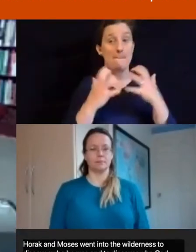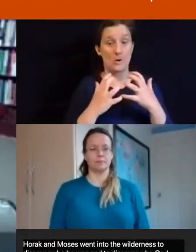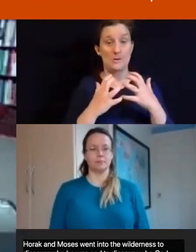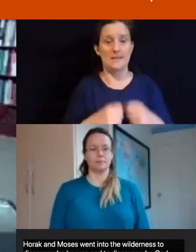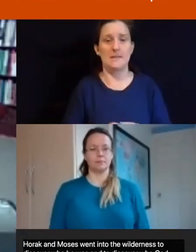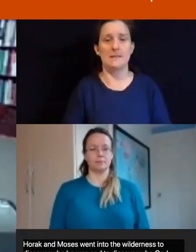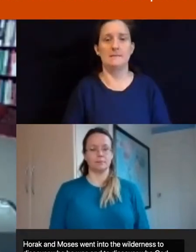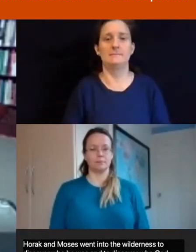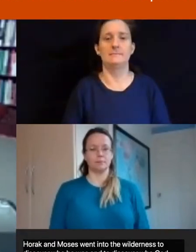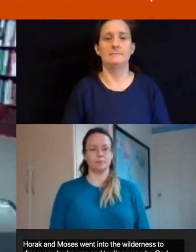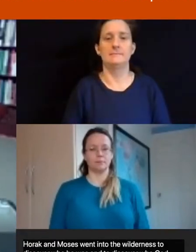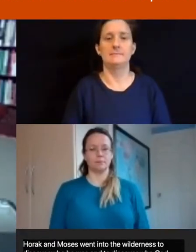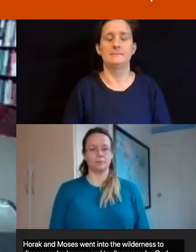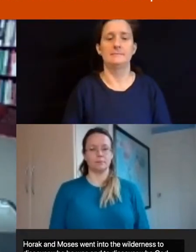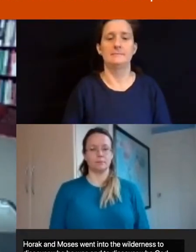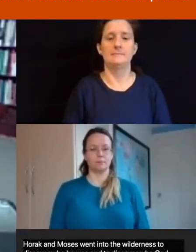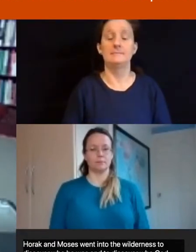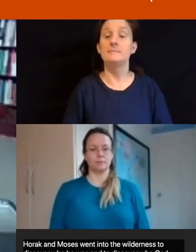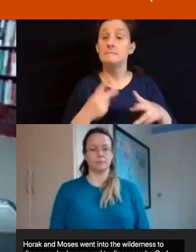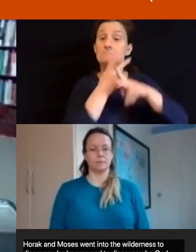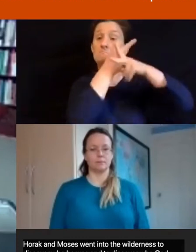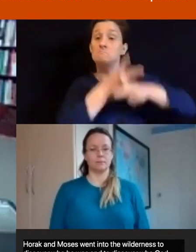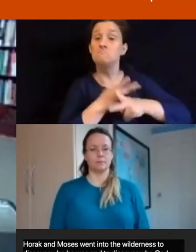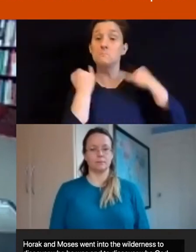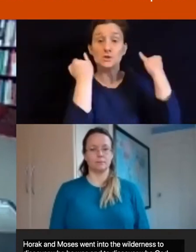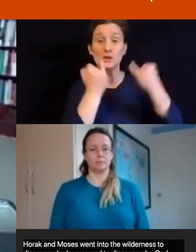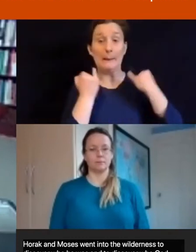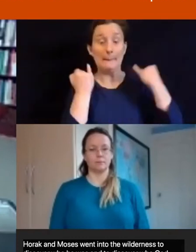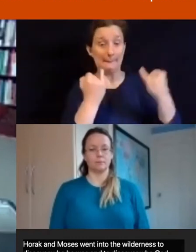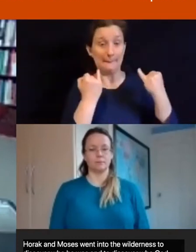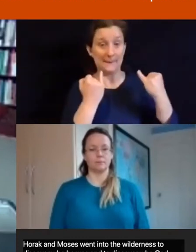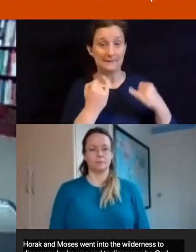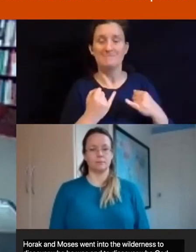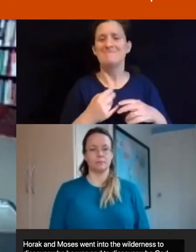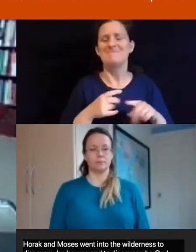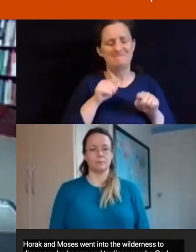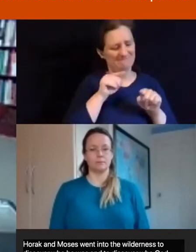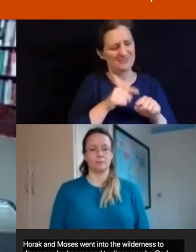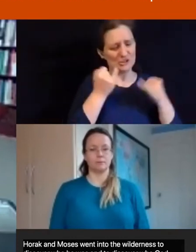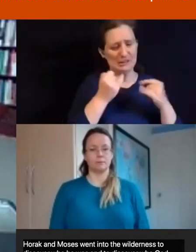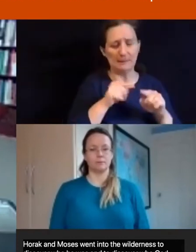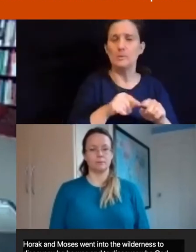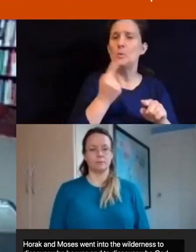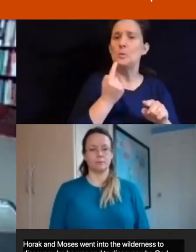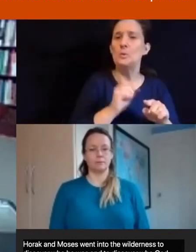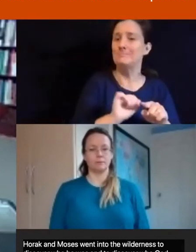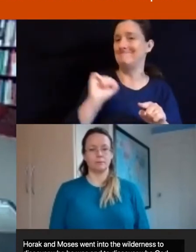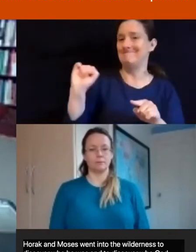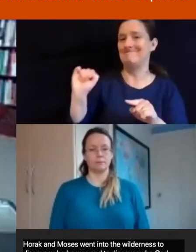was keeping the sheep of his father-in-law,